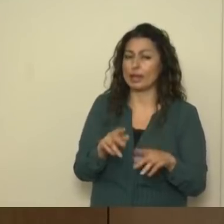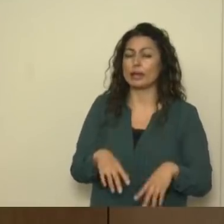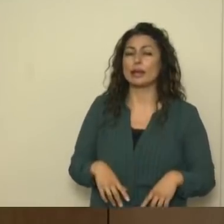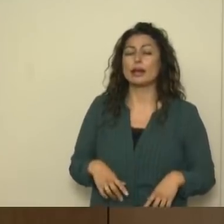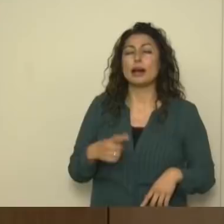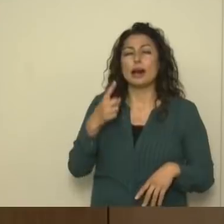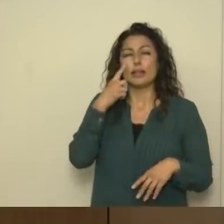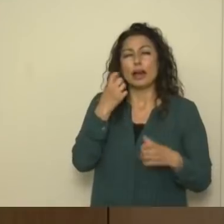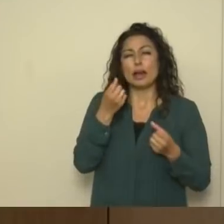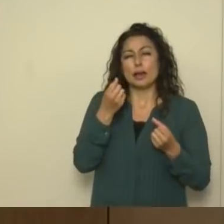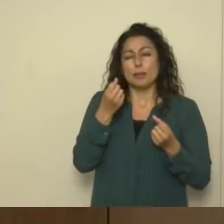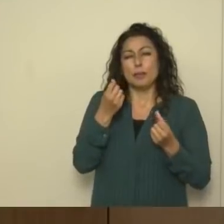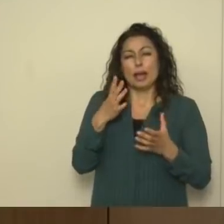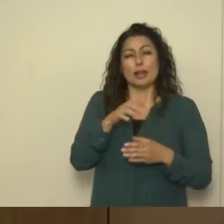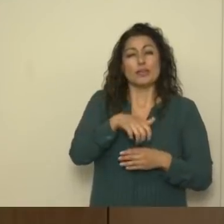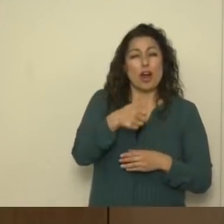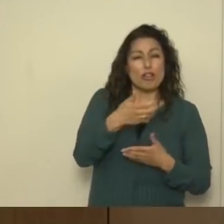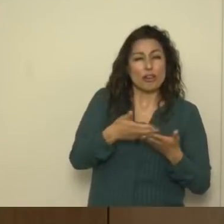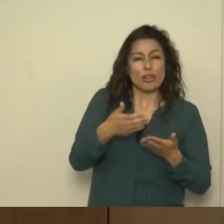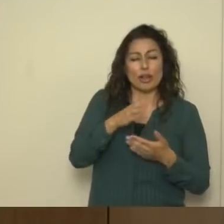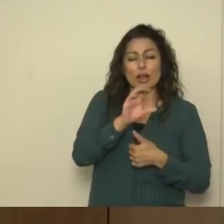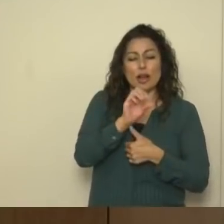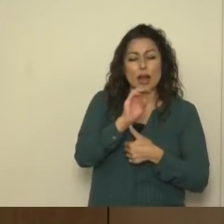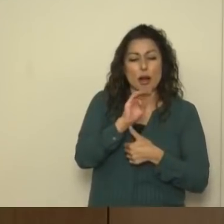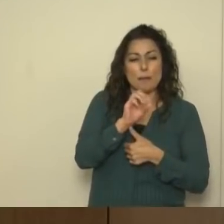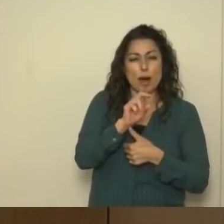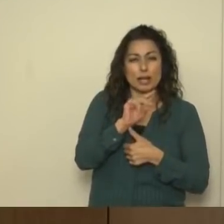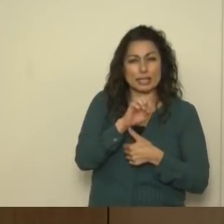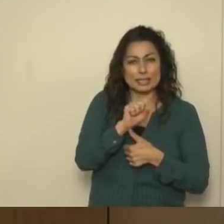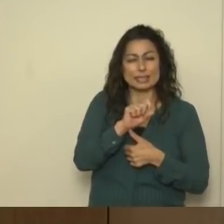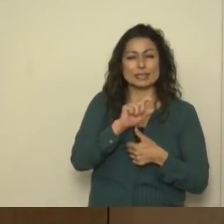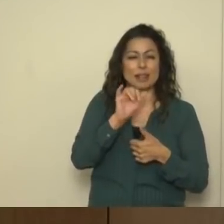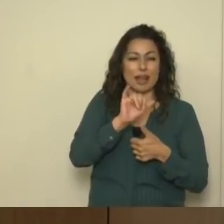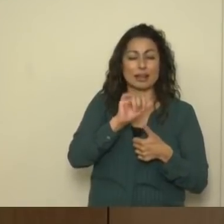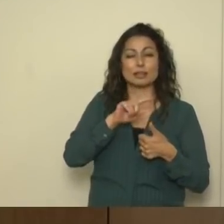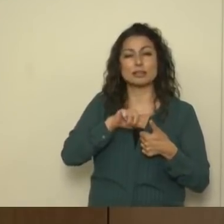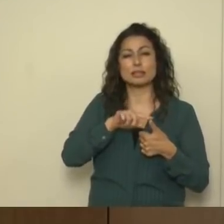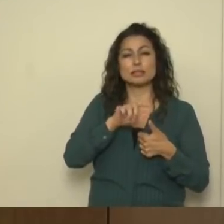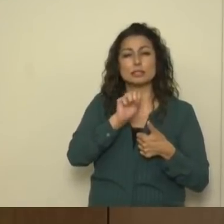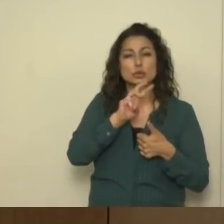the commodity side, the swabs and the test tubes now,